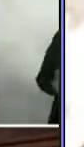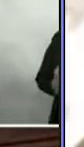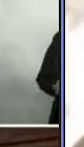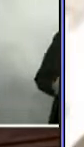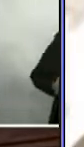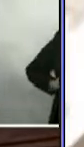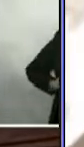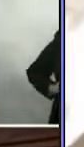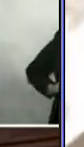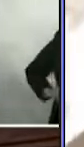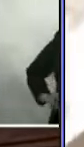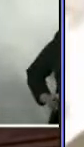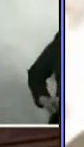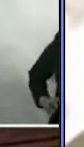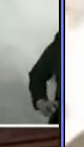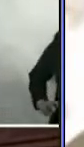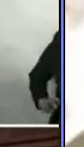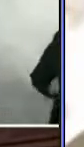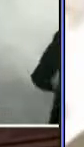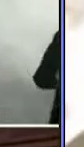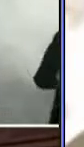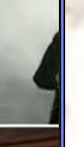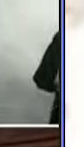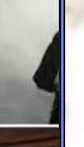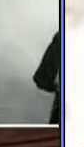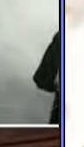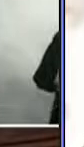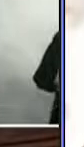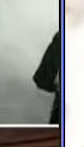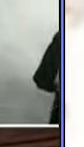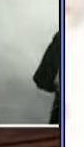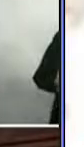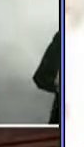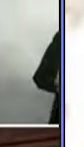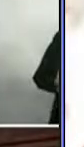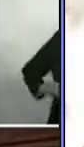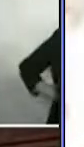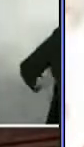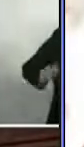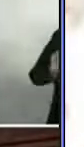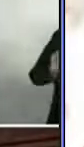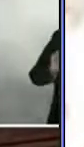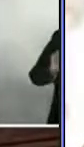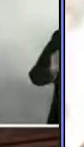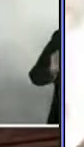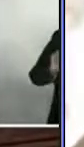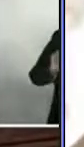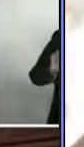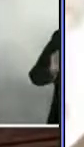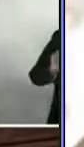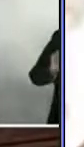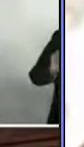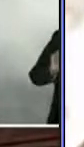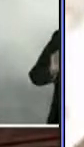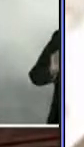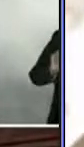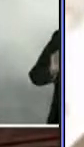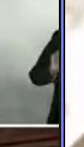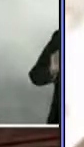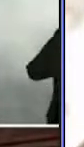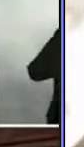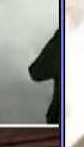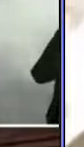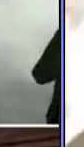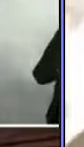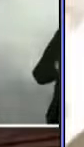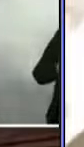investigation and condemnation of irregular expenditure and disciplinary actions fall square in the court of